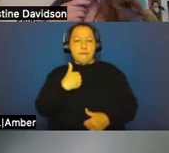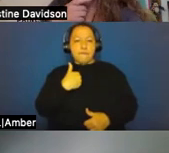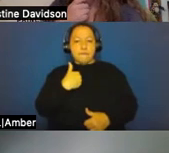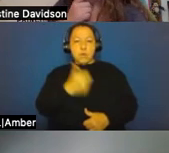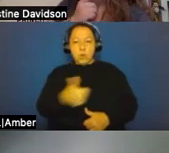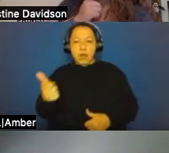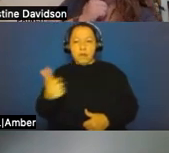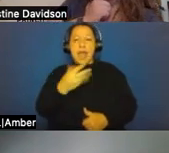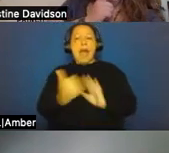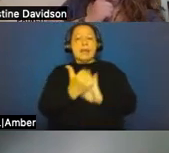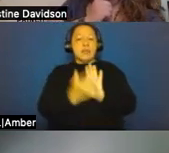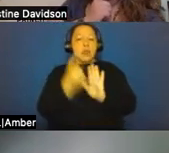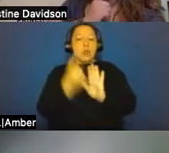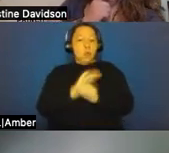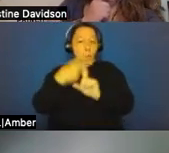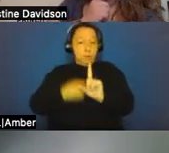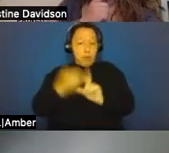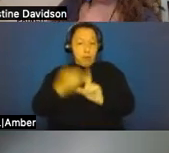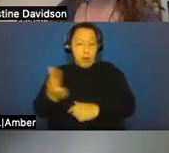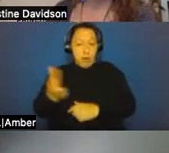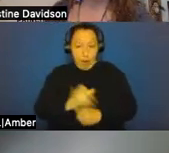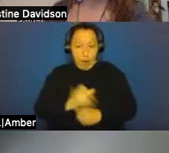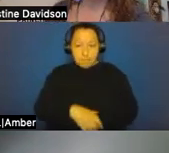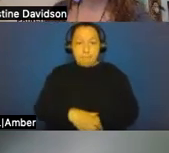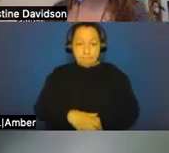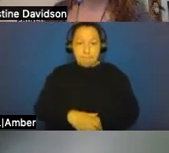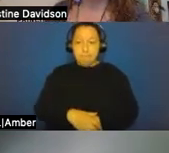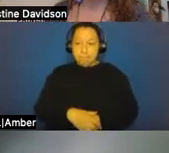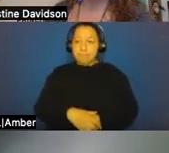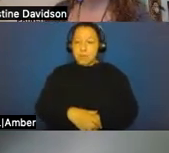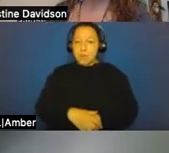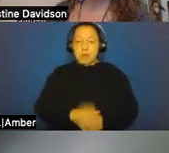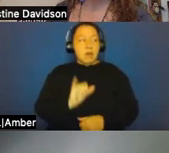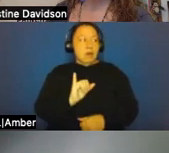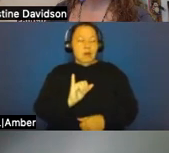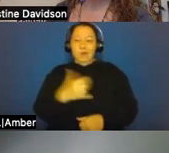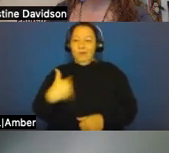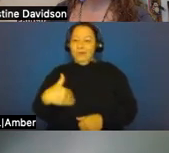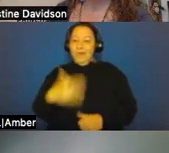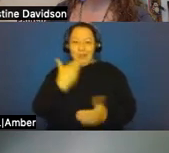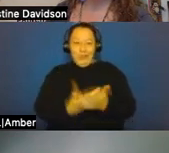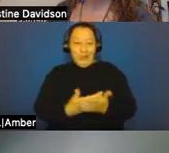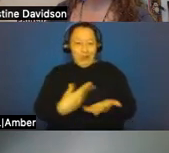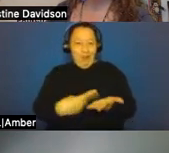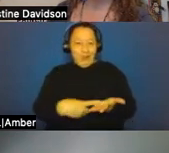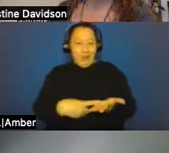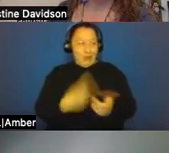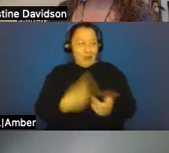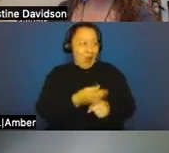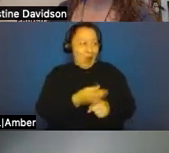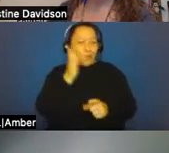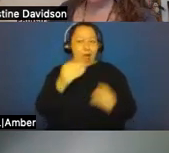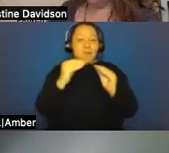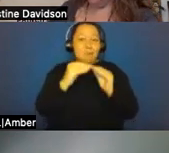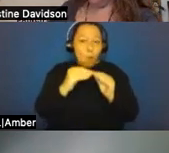month. Okay. All right, so that's a juicy conversation, right? That we'll have more conversations about